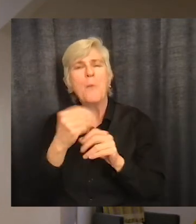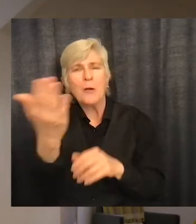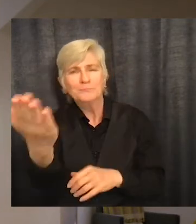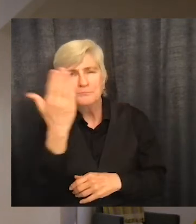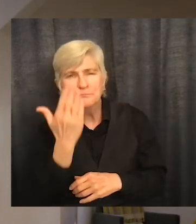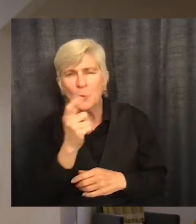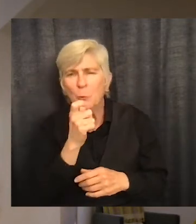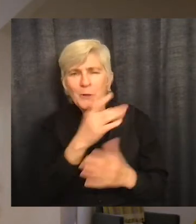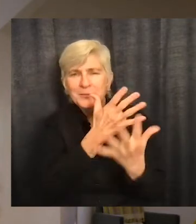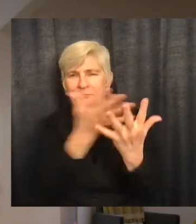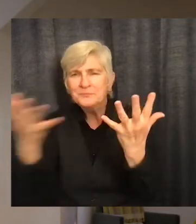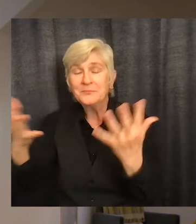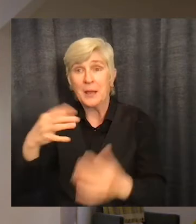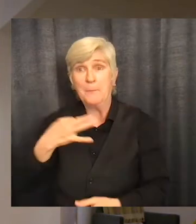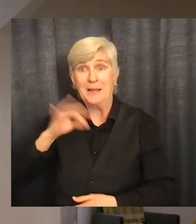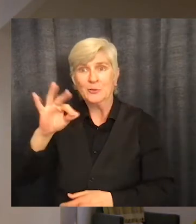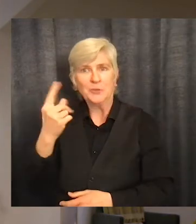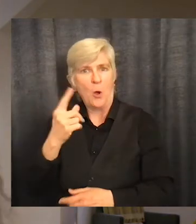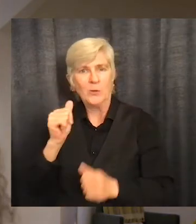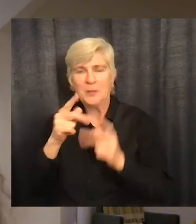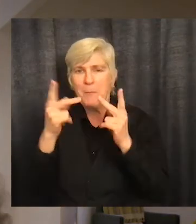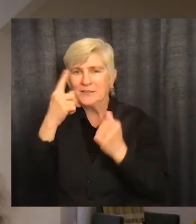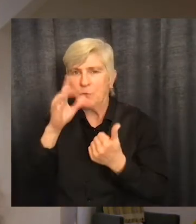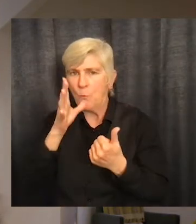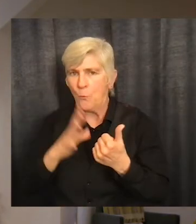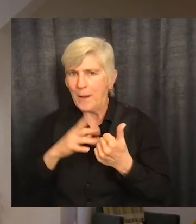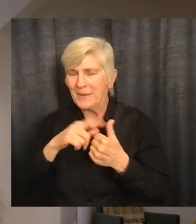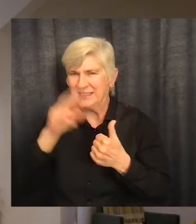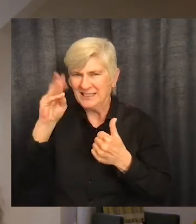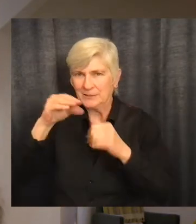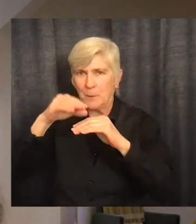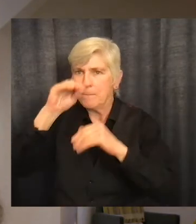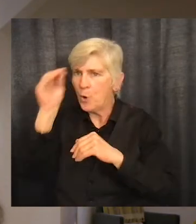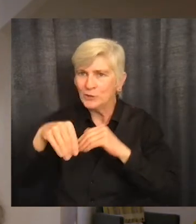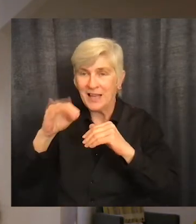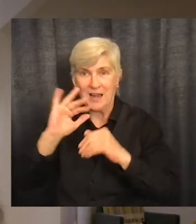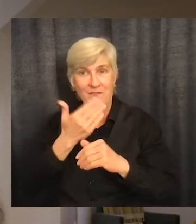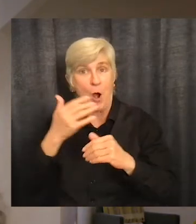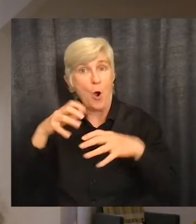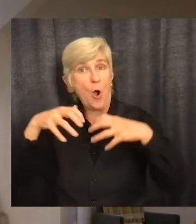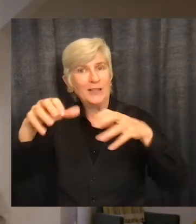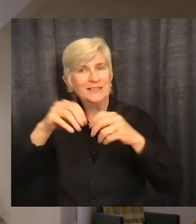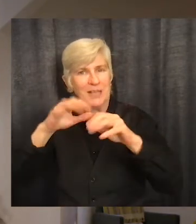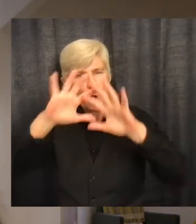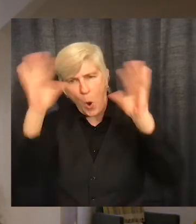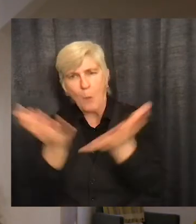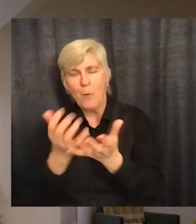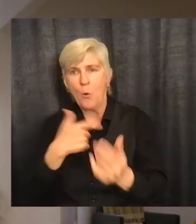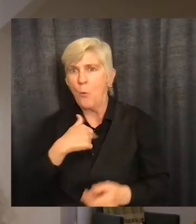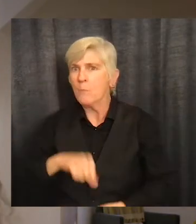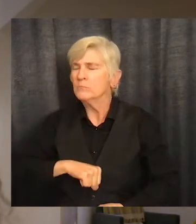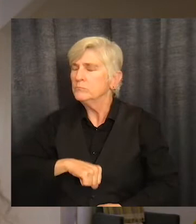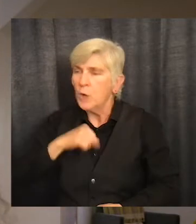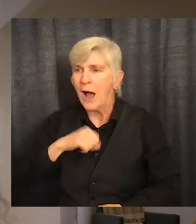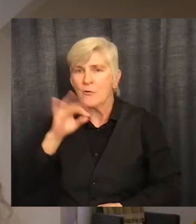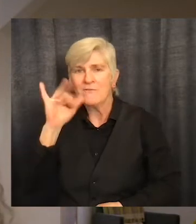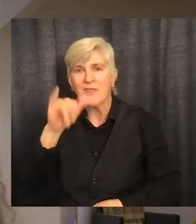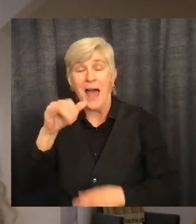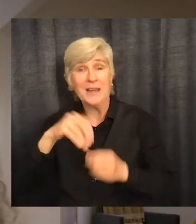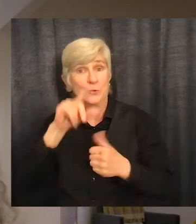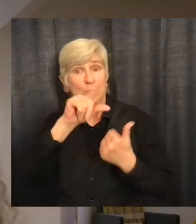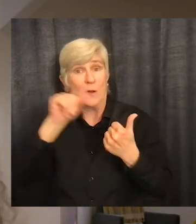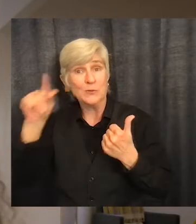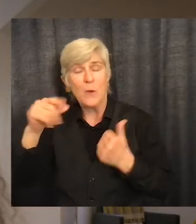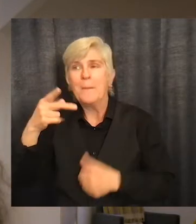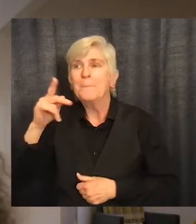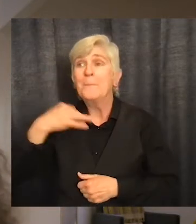So let's take a closer look. Pinterest has always been a place for women. They make up 60% of our audience globally, and we're super proud of